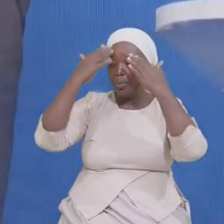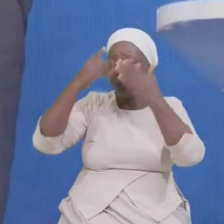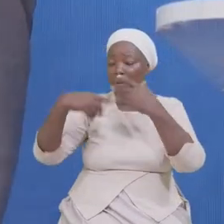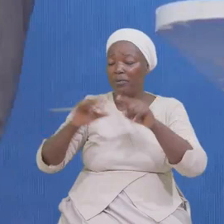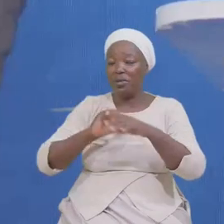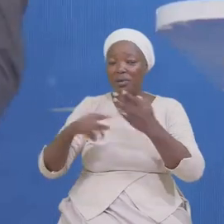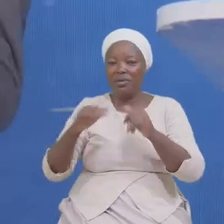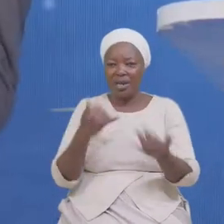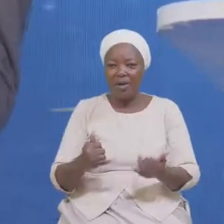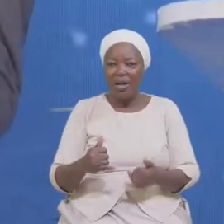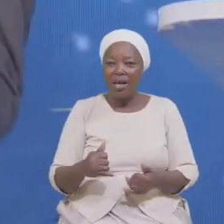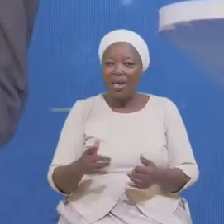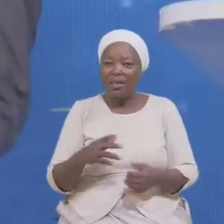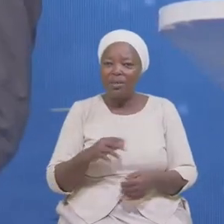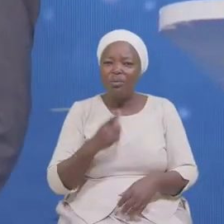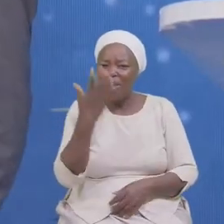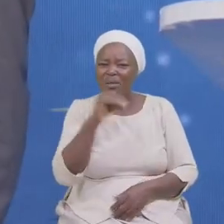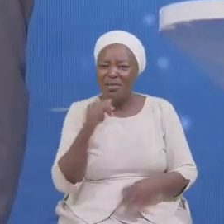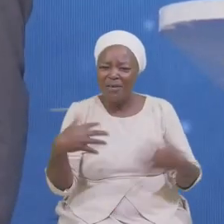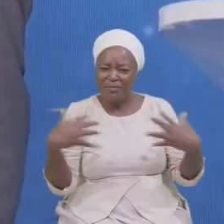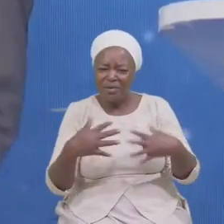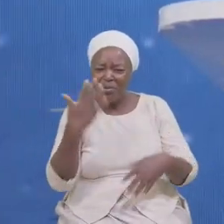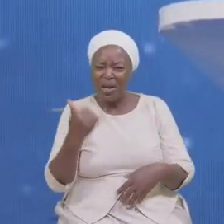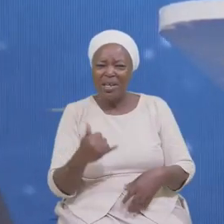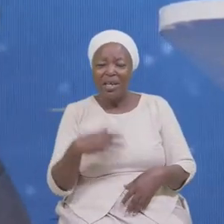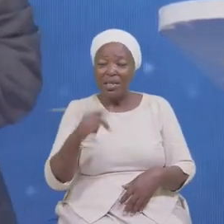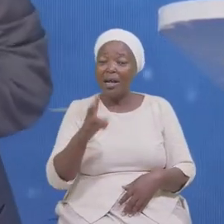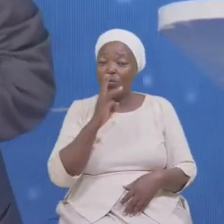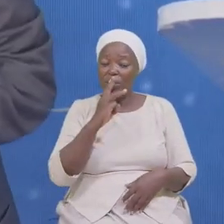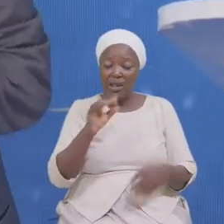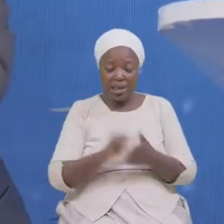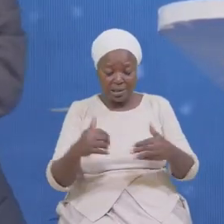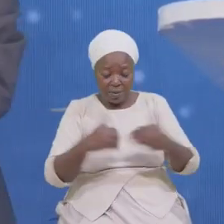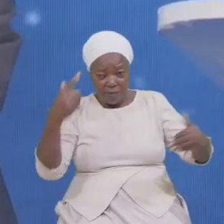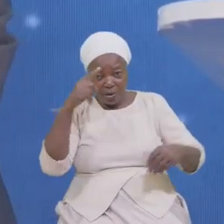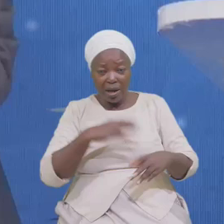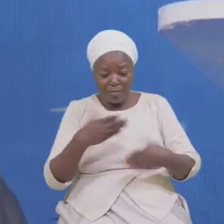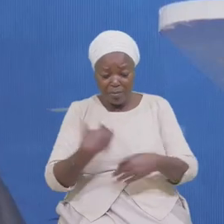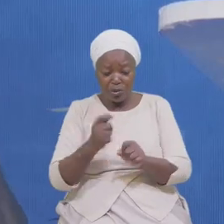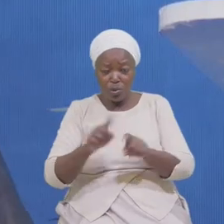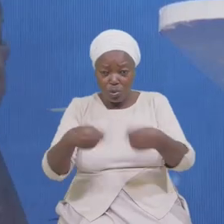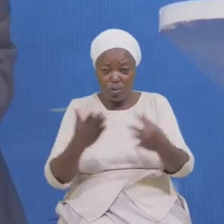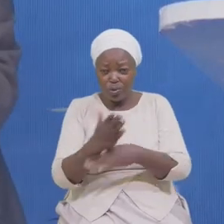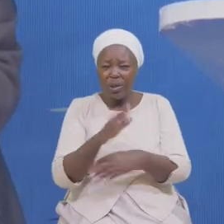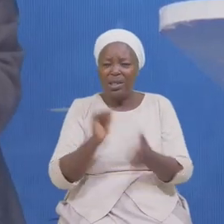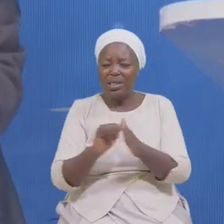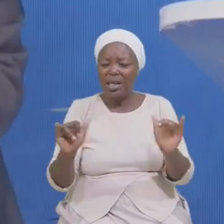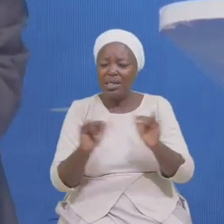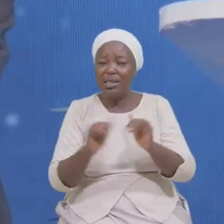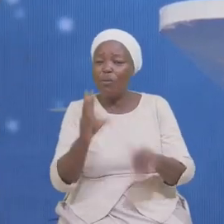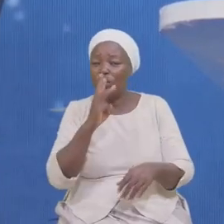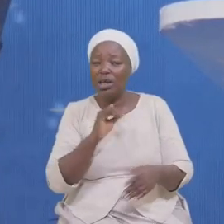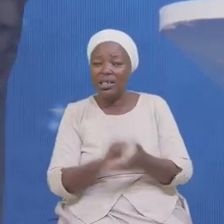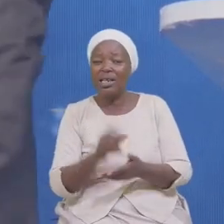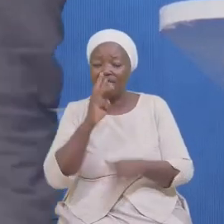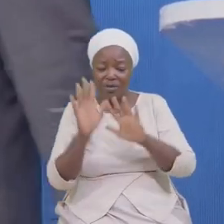river that made a way for you and let you go. That same water, that same river will close up on